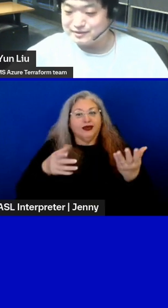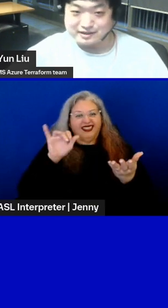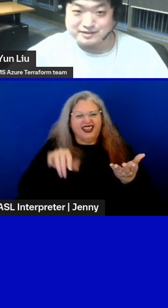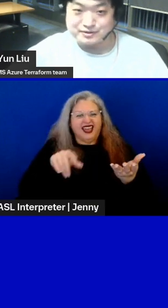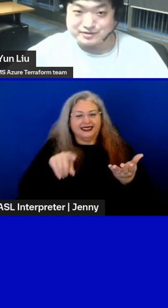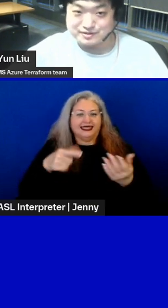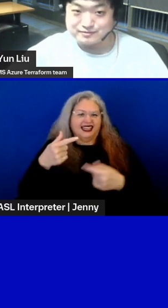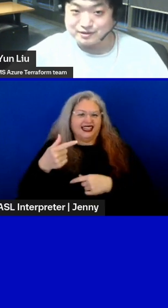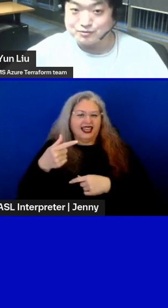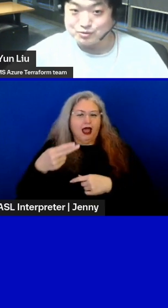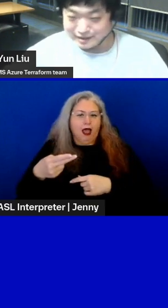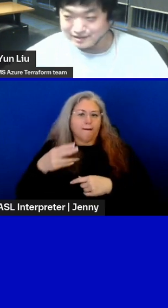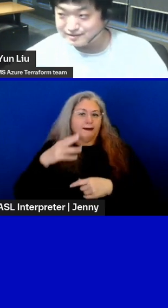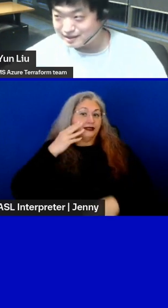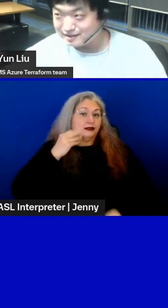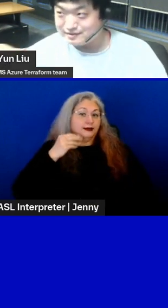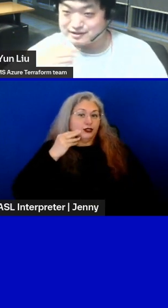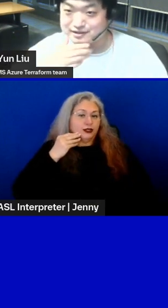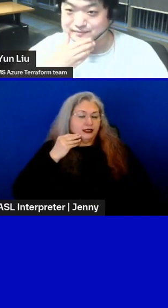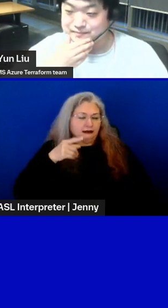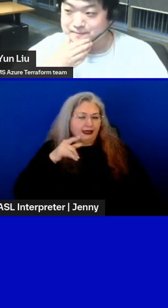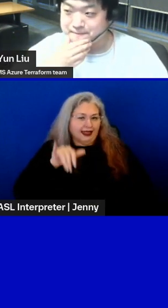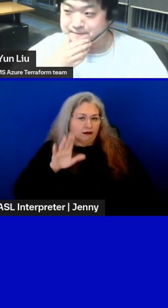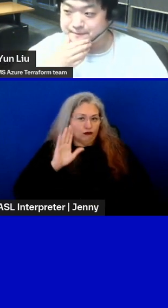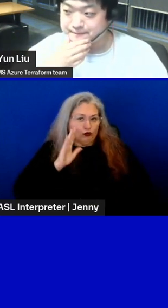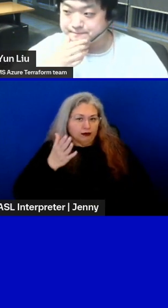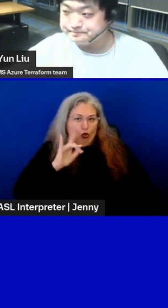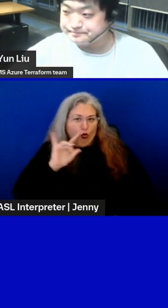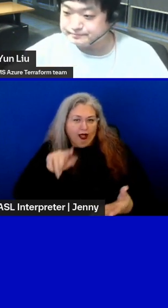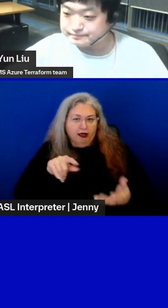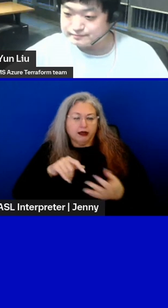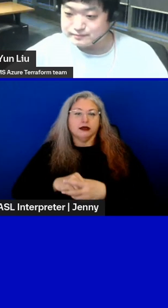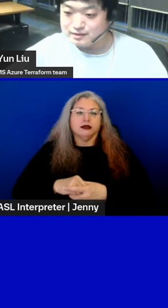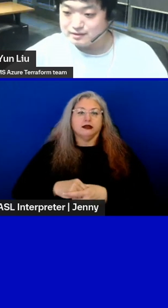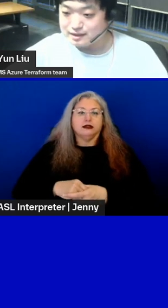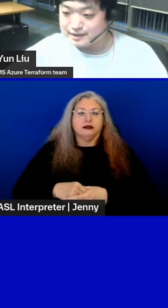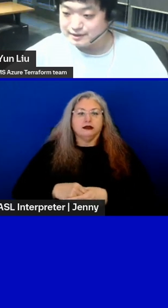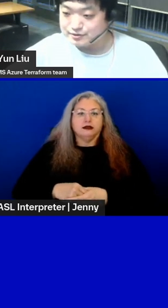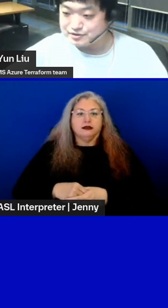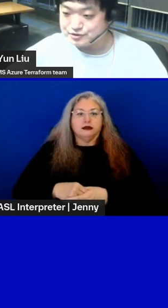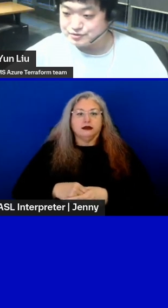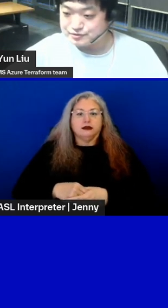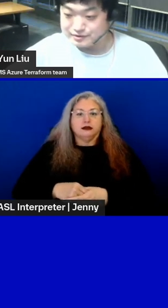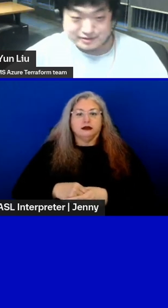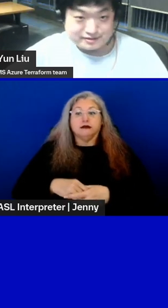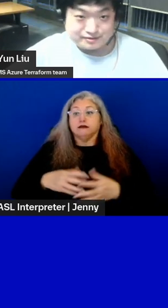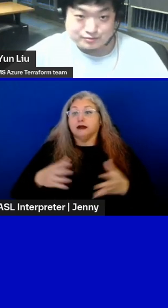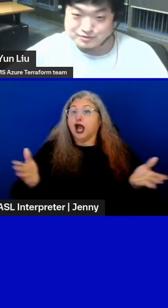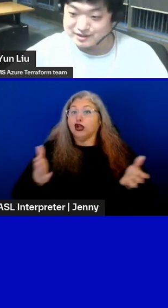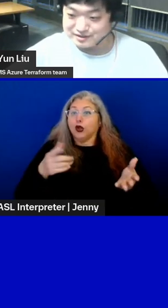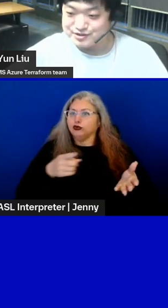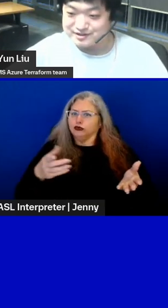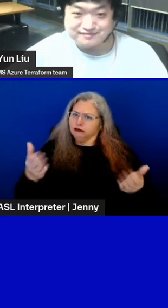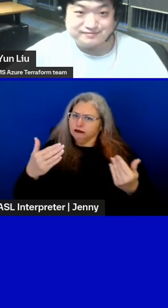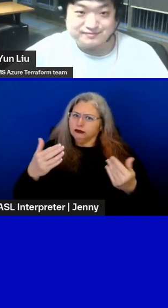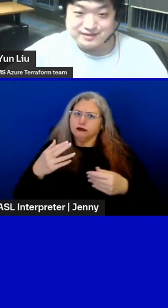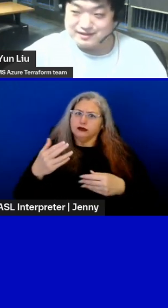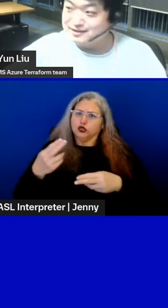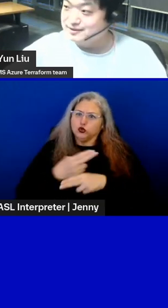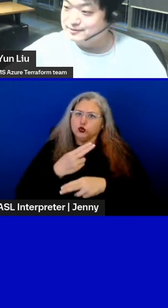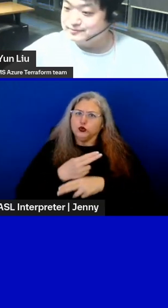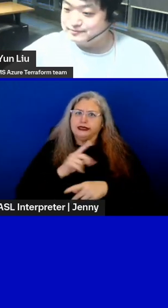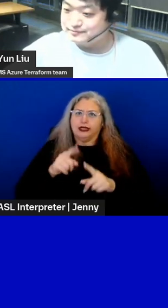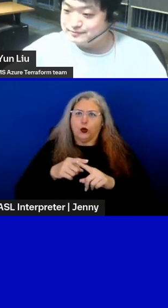GitHub experience will be, and um, I encourage you to use it once we launch it.